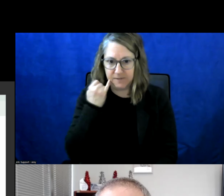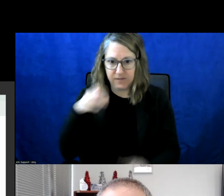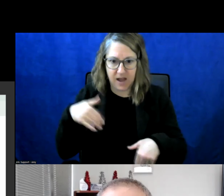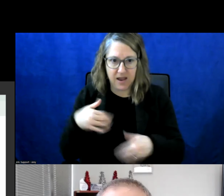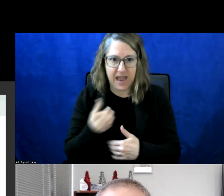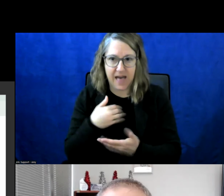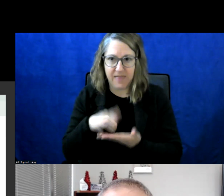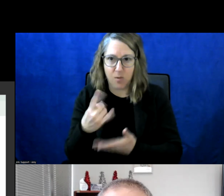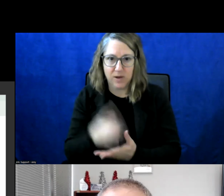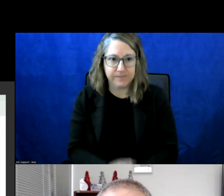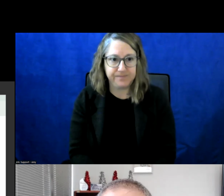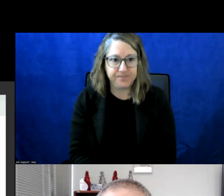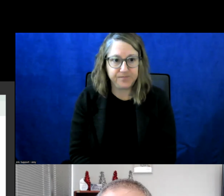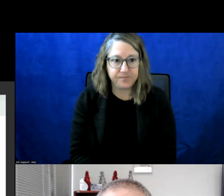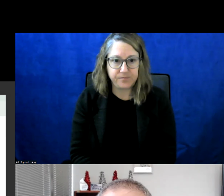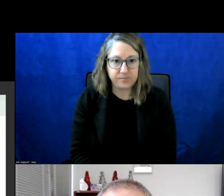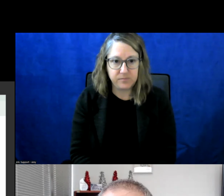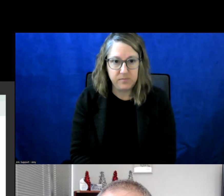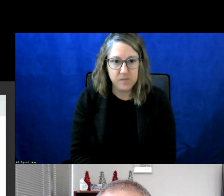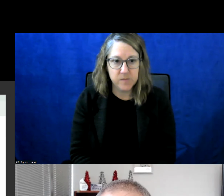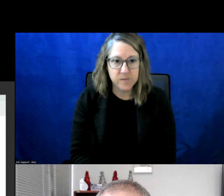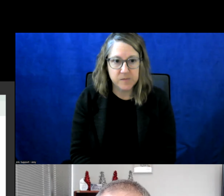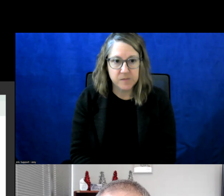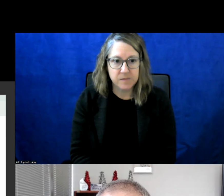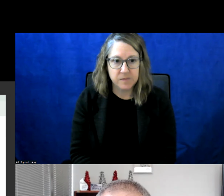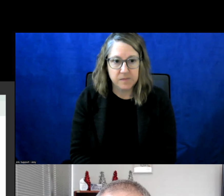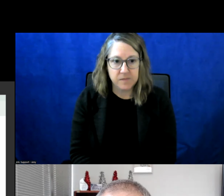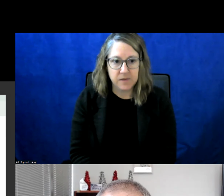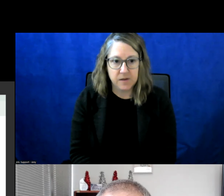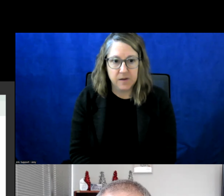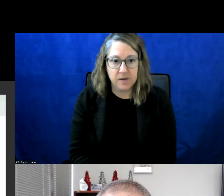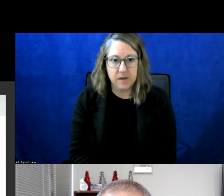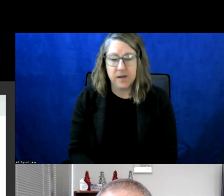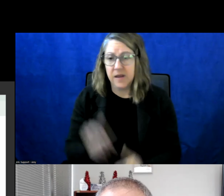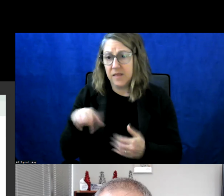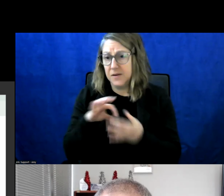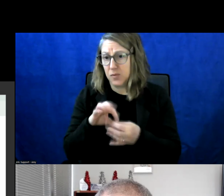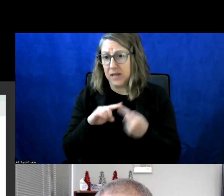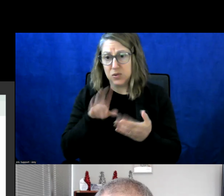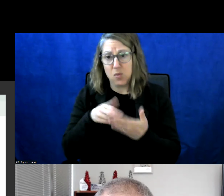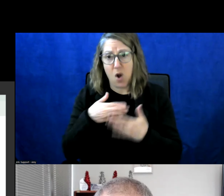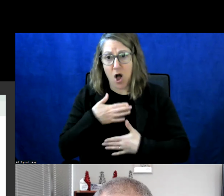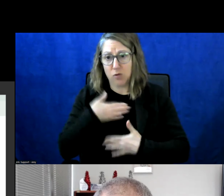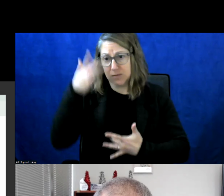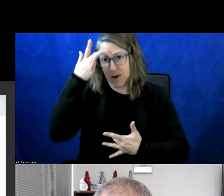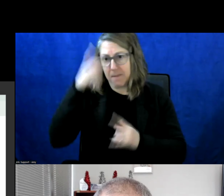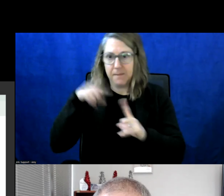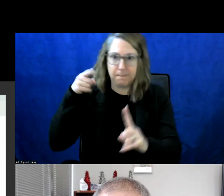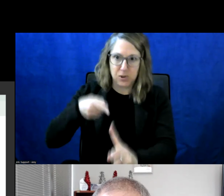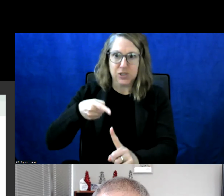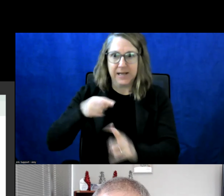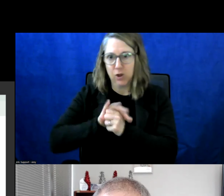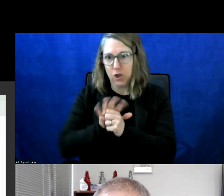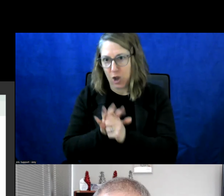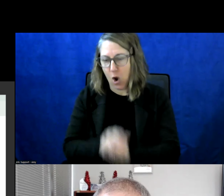Okay, I'm going to talk a little bit about, and this applies to all respiratory viruses, especially for COVID.